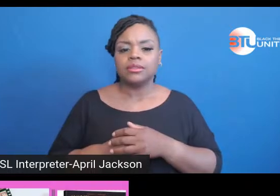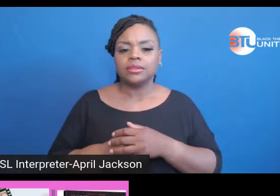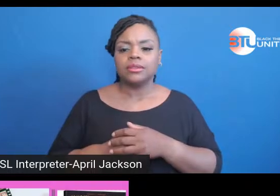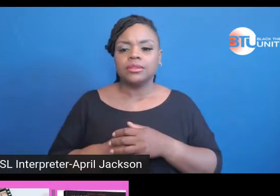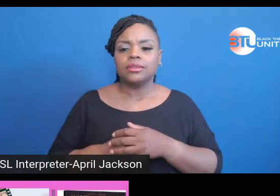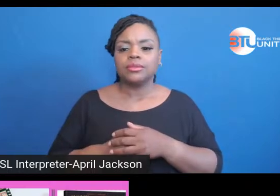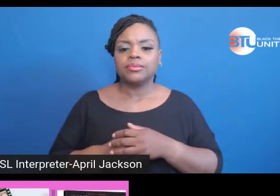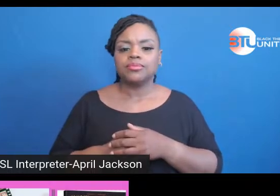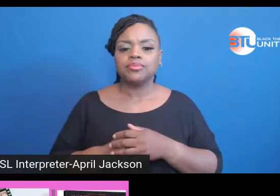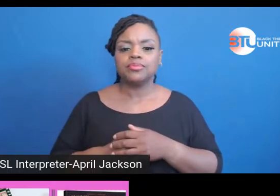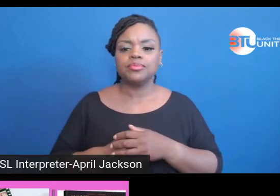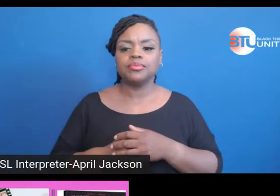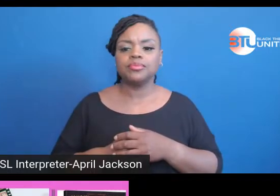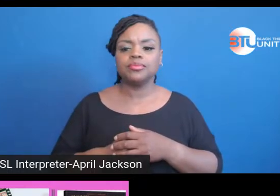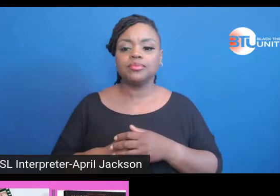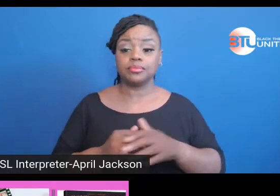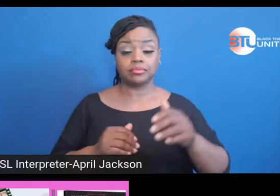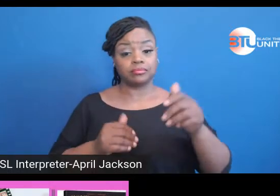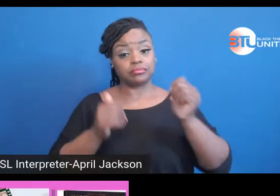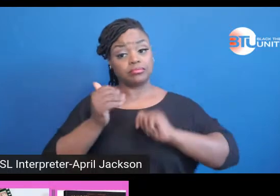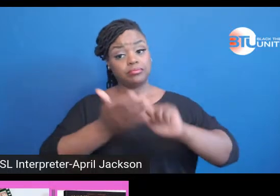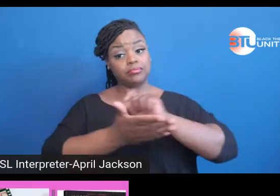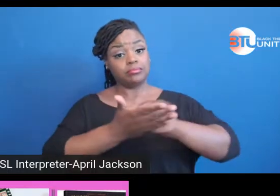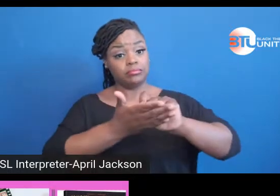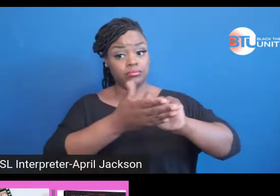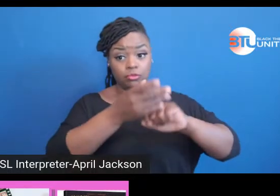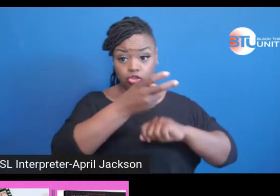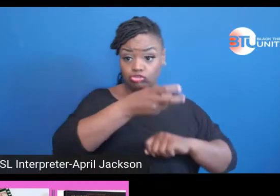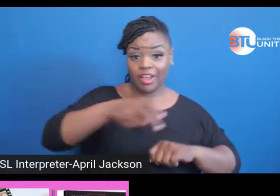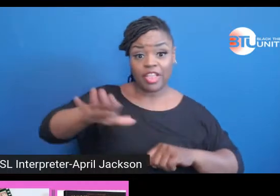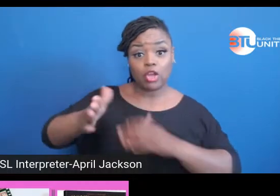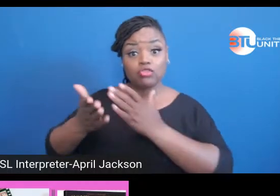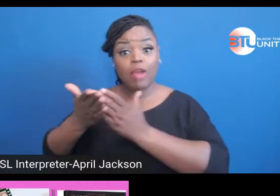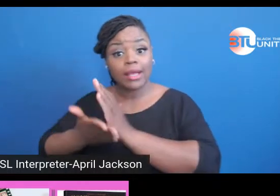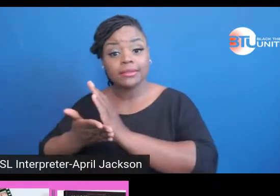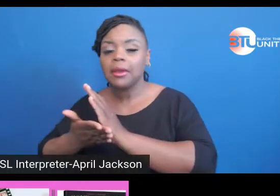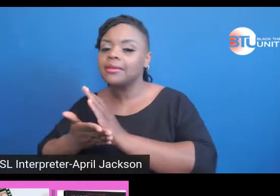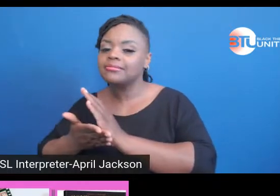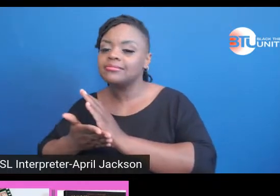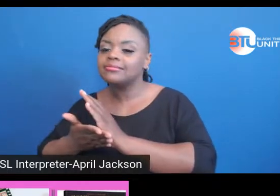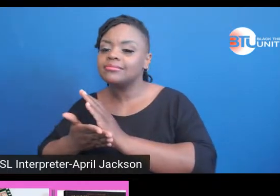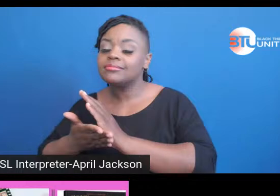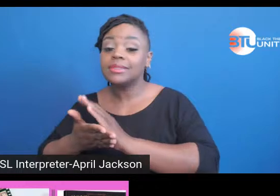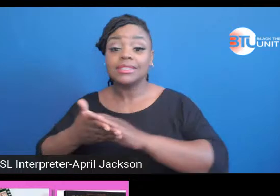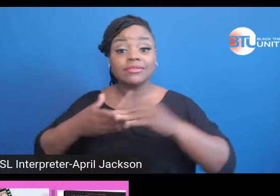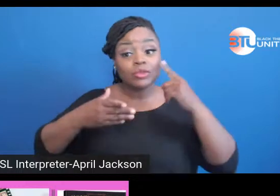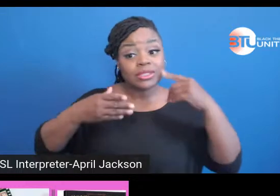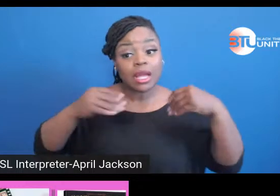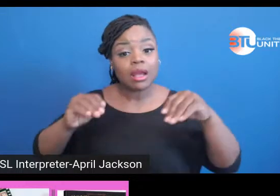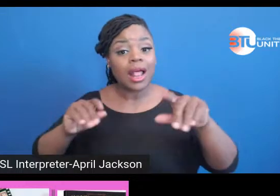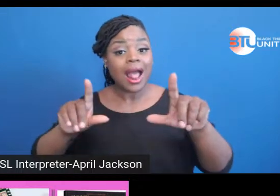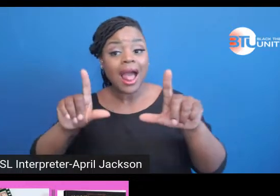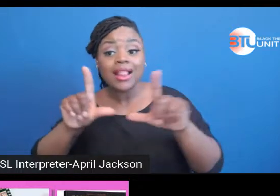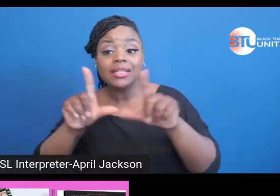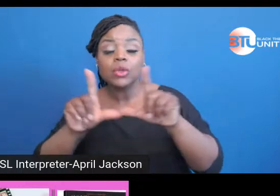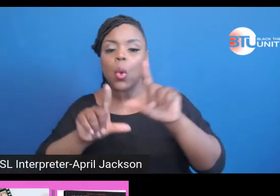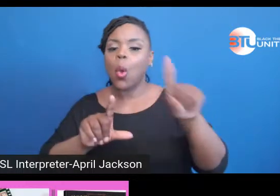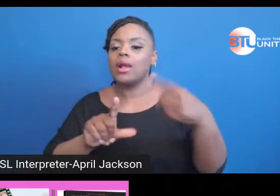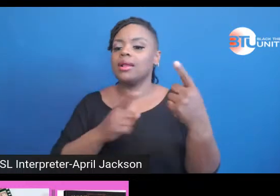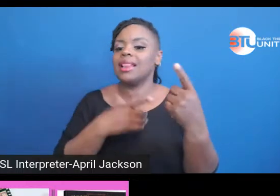They don't transfer their rights, or sell their rights to the producer. They license. They just give the producer the right